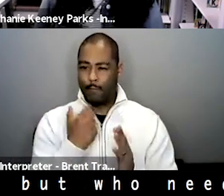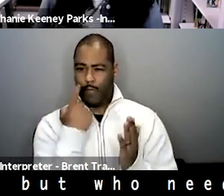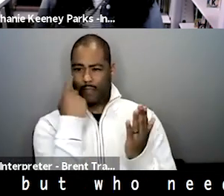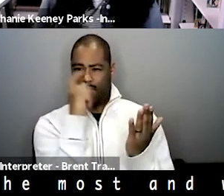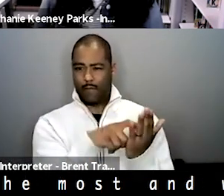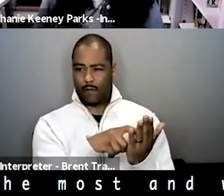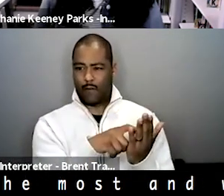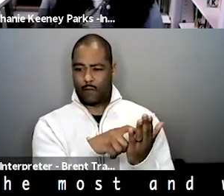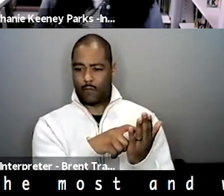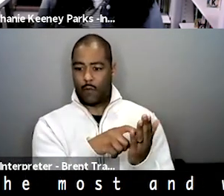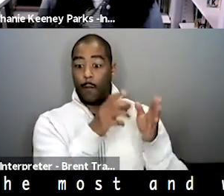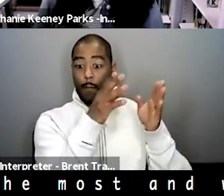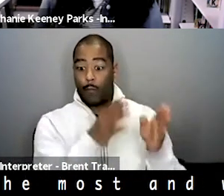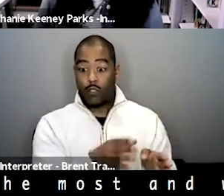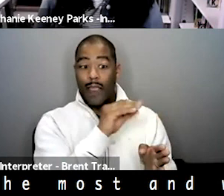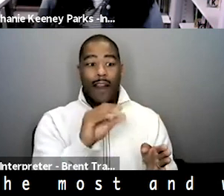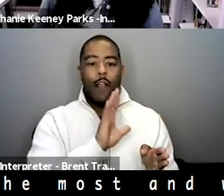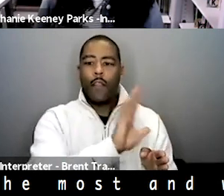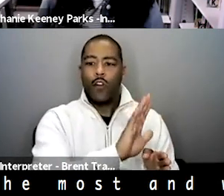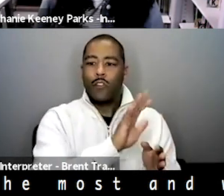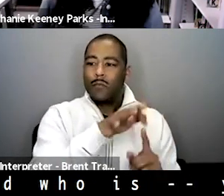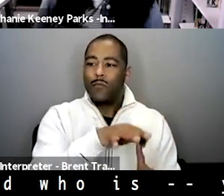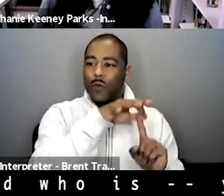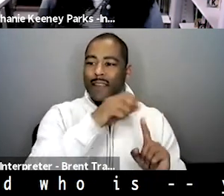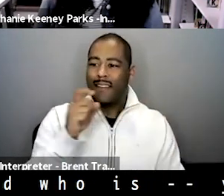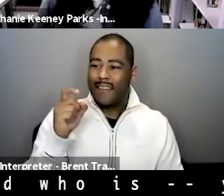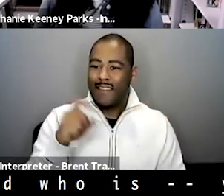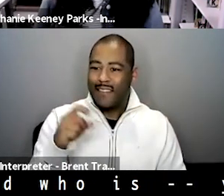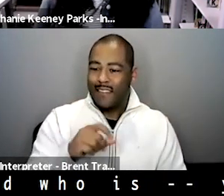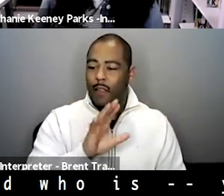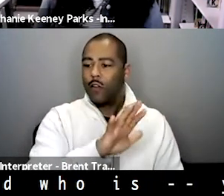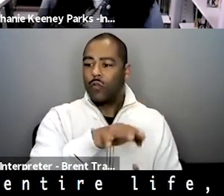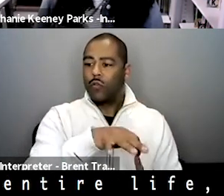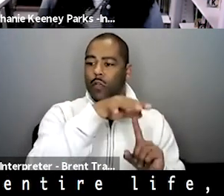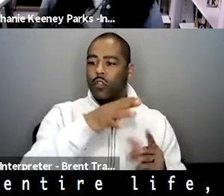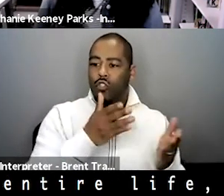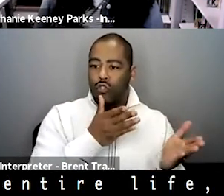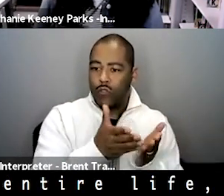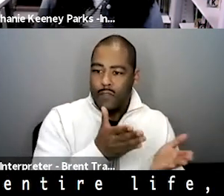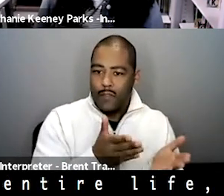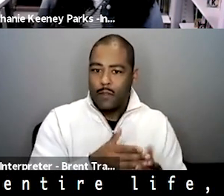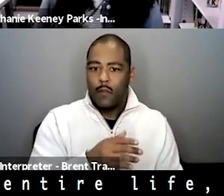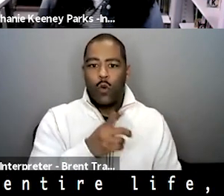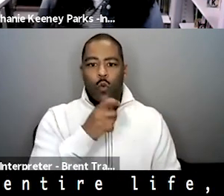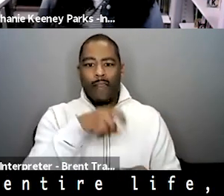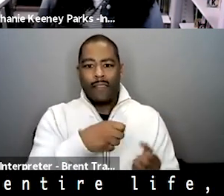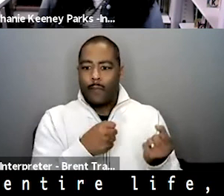the people themselves, but who needs services the most and who needs support and who's gonna, you know, for their entire